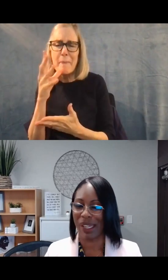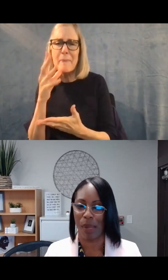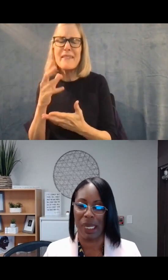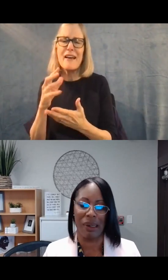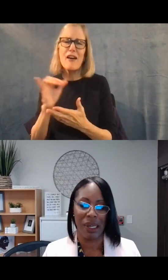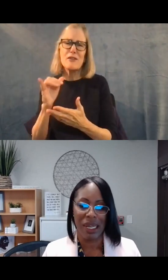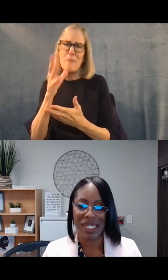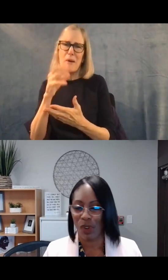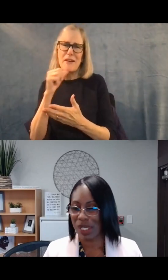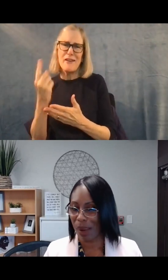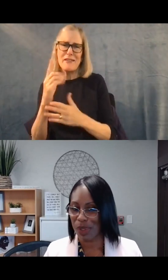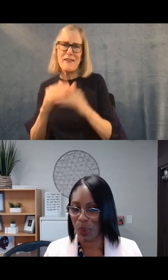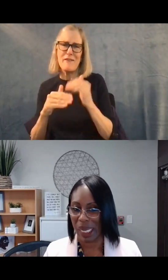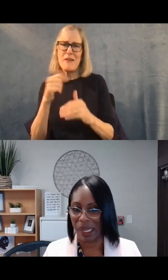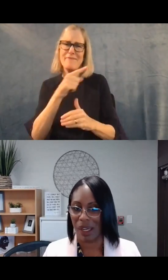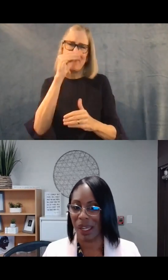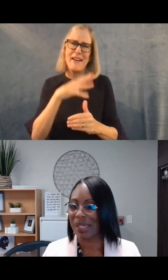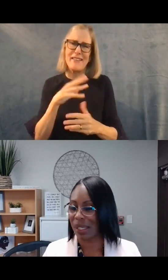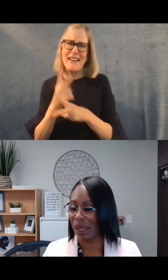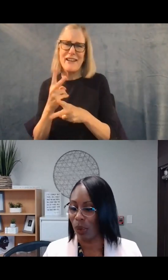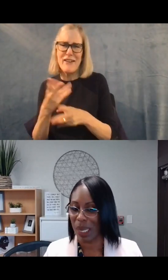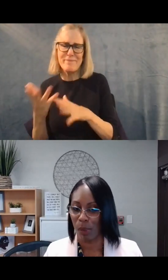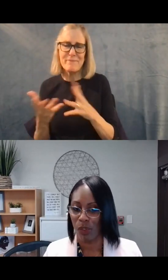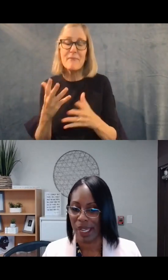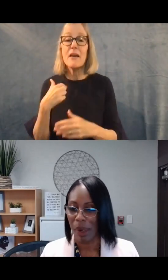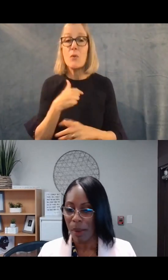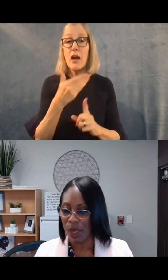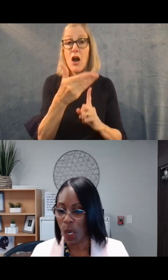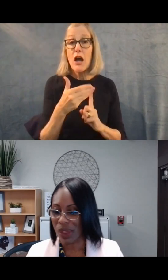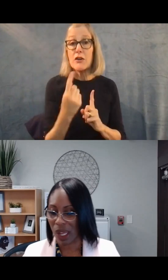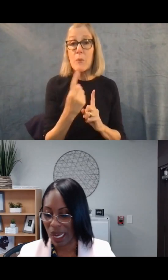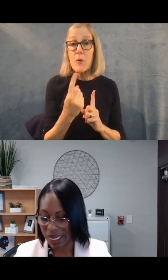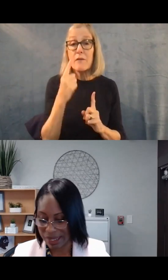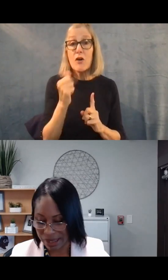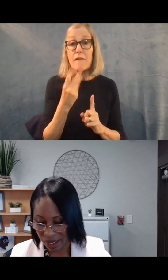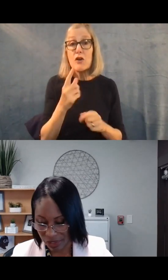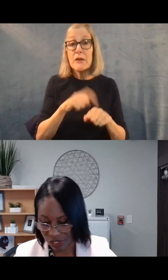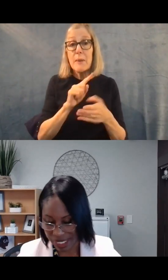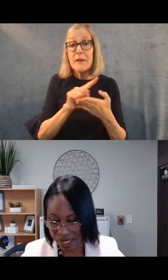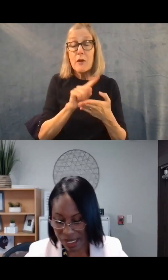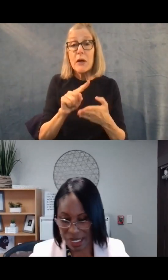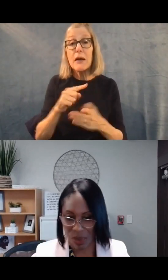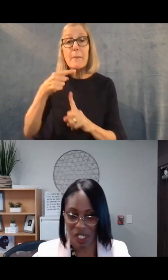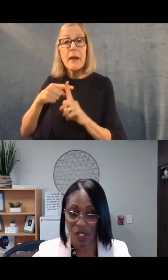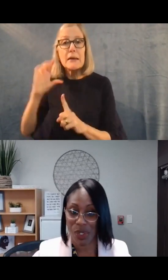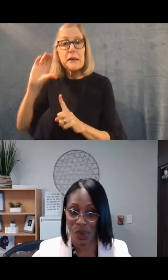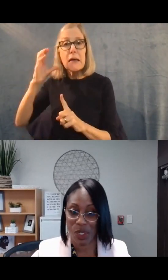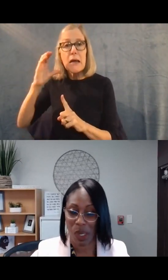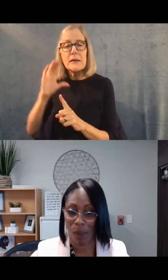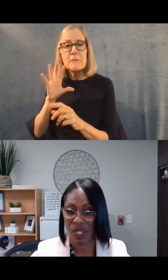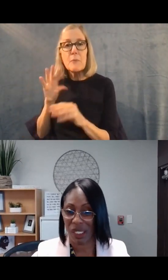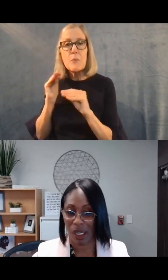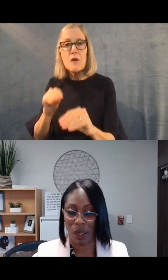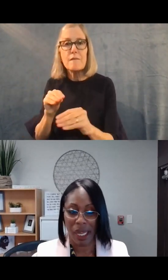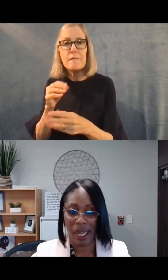support that came in several times a week, and then a cousin was able to move in. But knowing the cost of facilities, it was a concern as